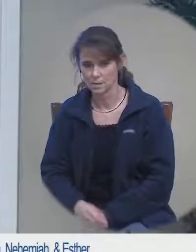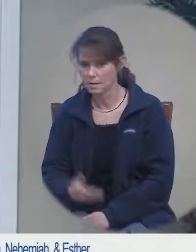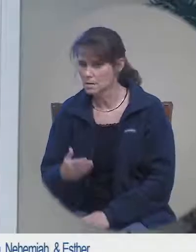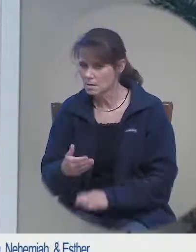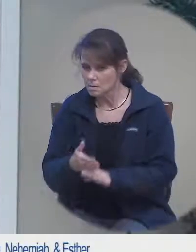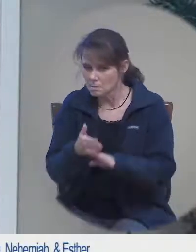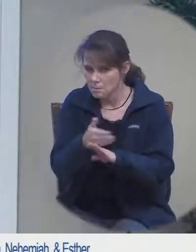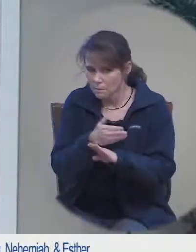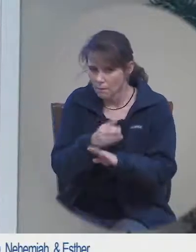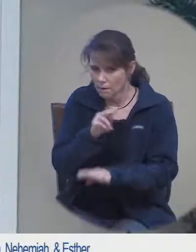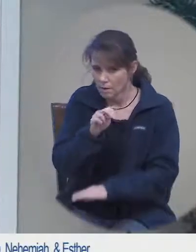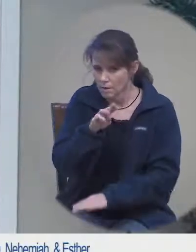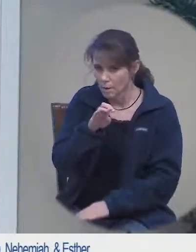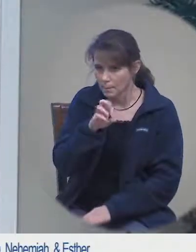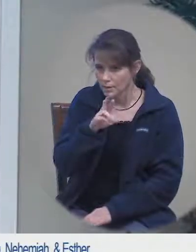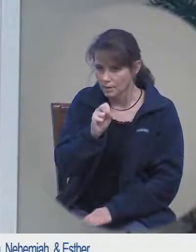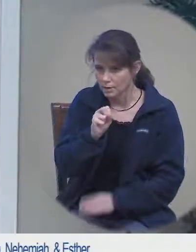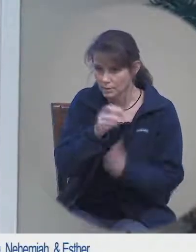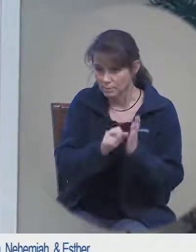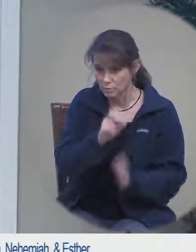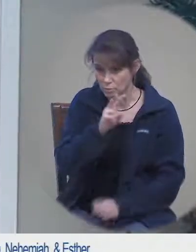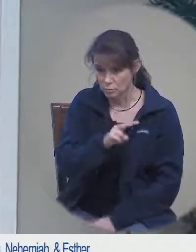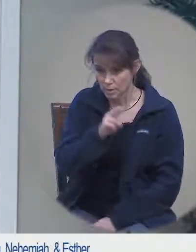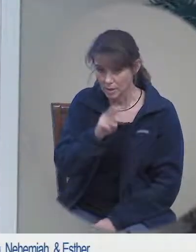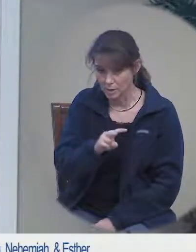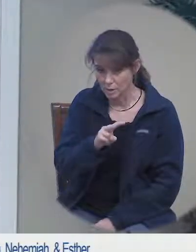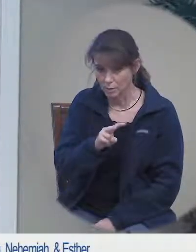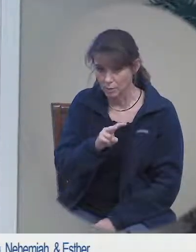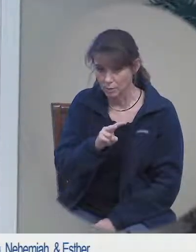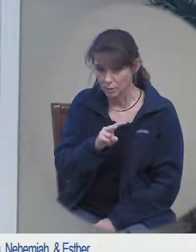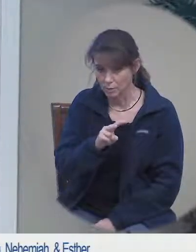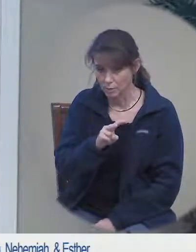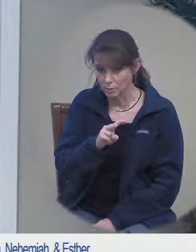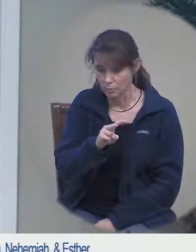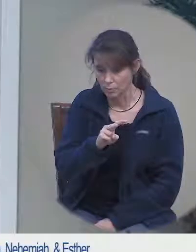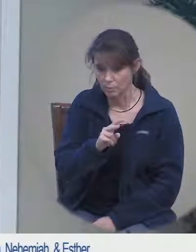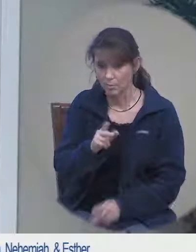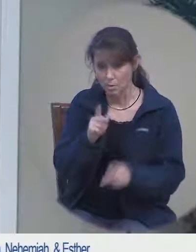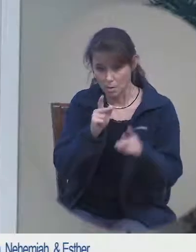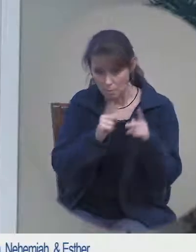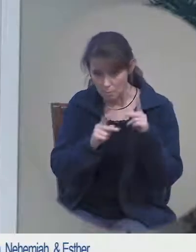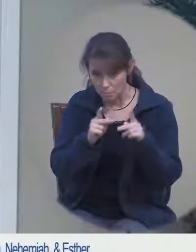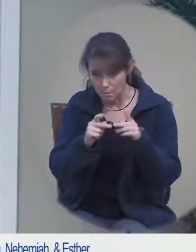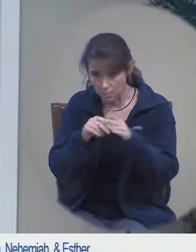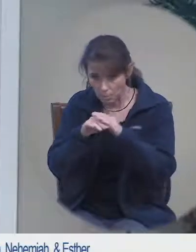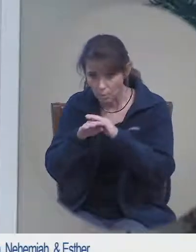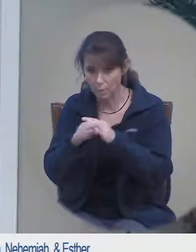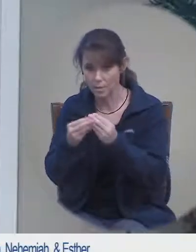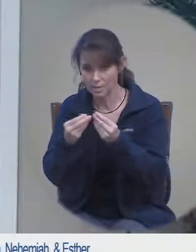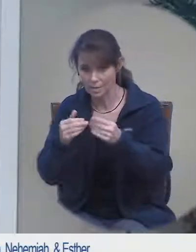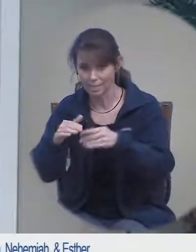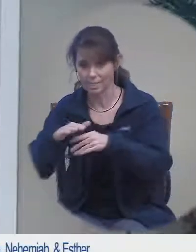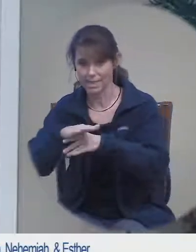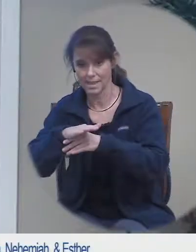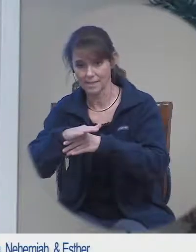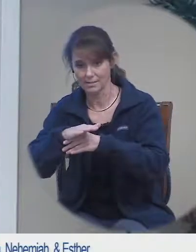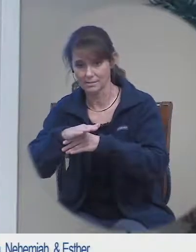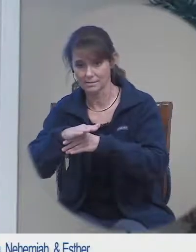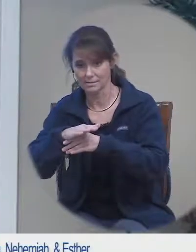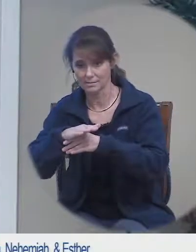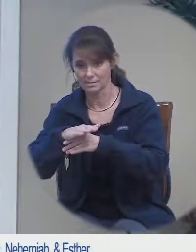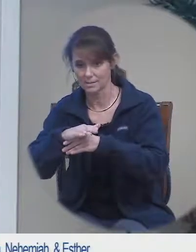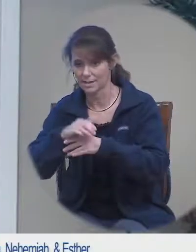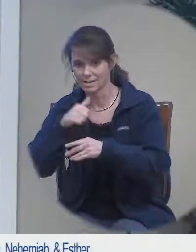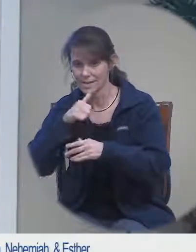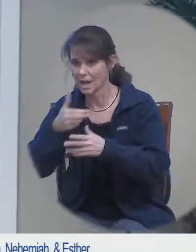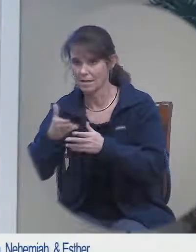and the Moabites met them, and they didn't want to extend courtesy to them, but tried to hire Balaam to curse them. And then you know the